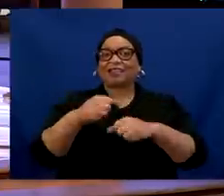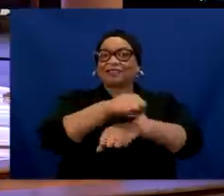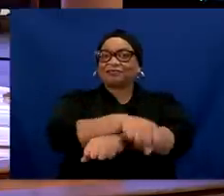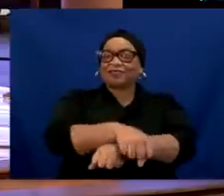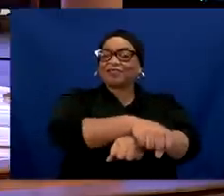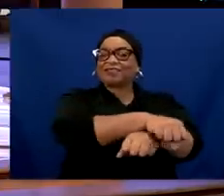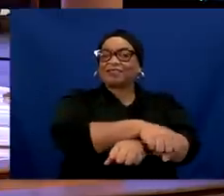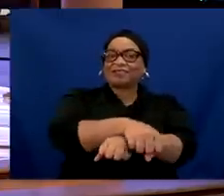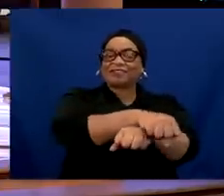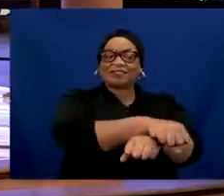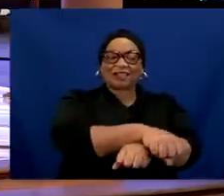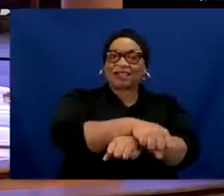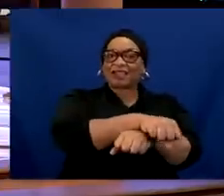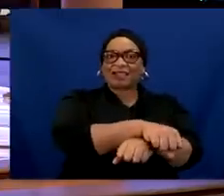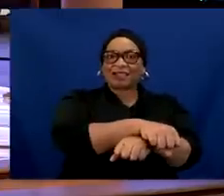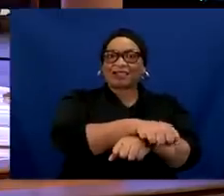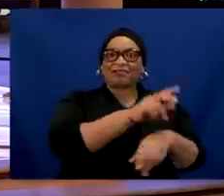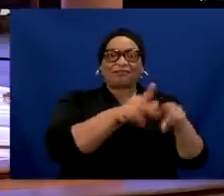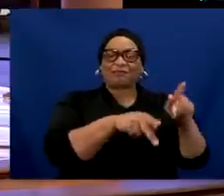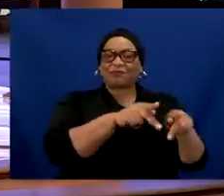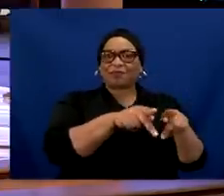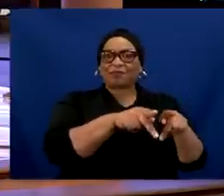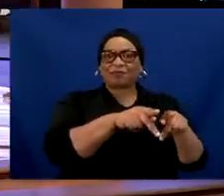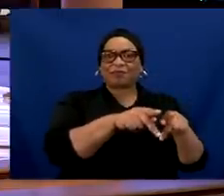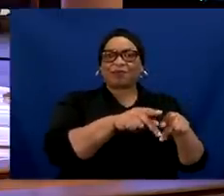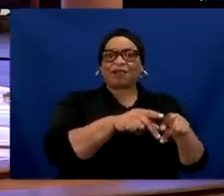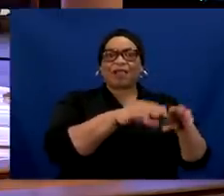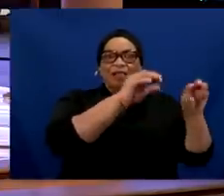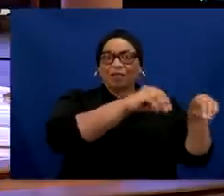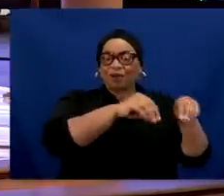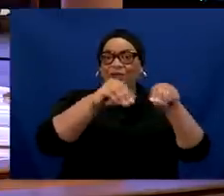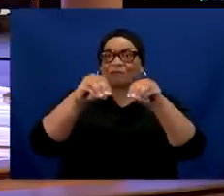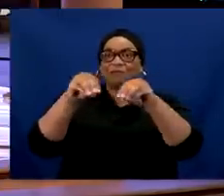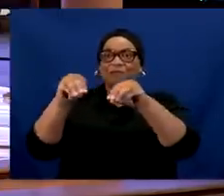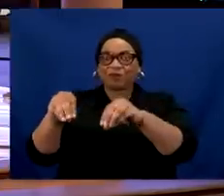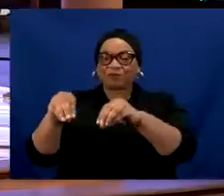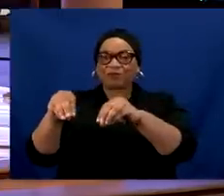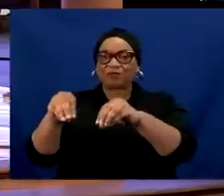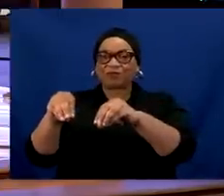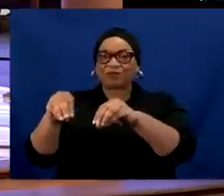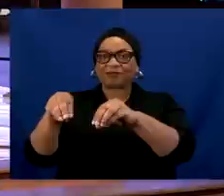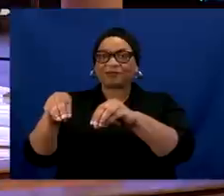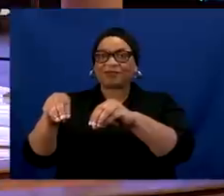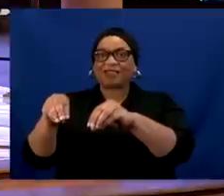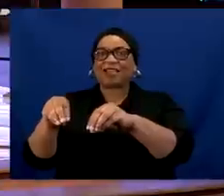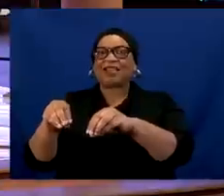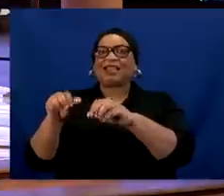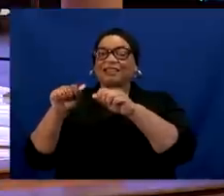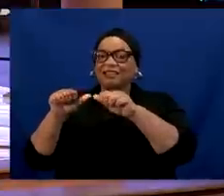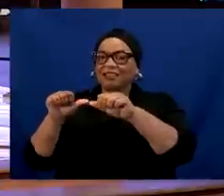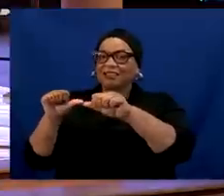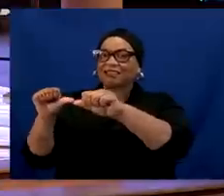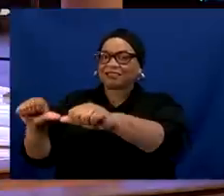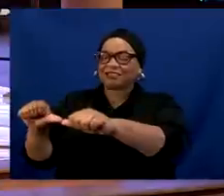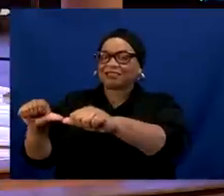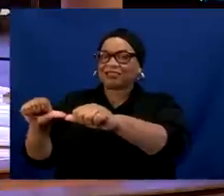people, move them through hundreds of years of servitude, and then they still come out with smiles and